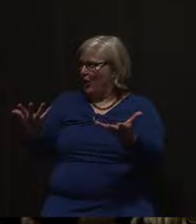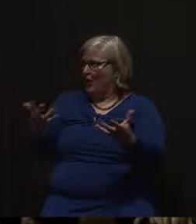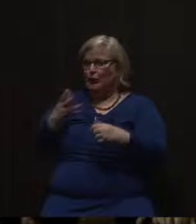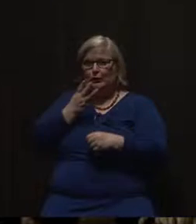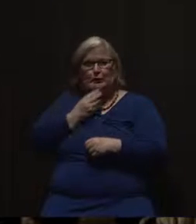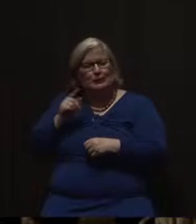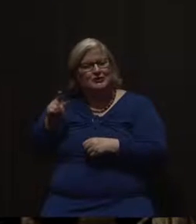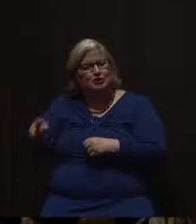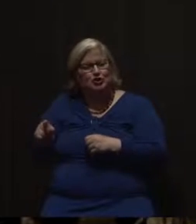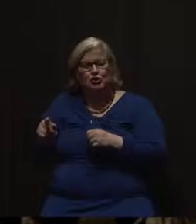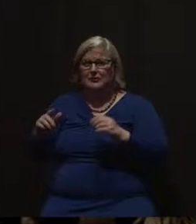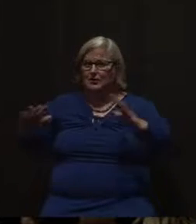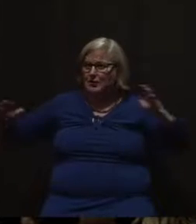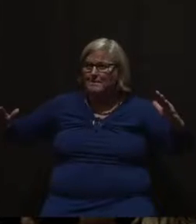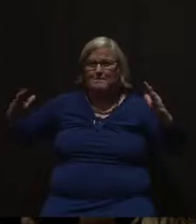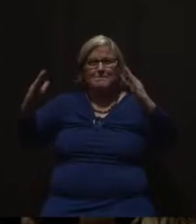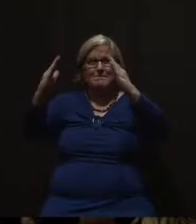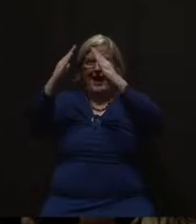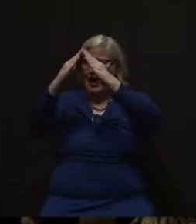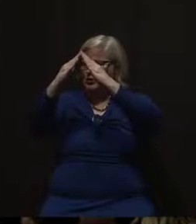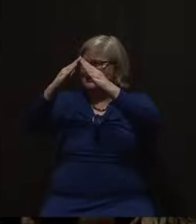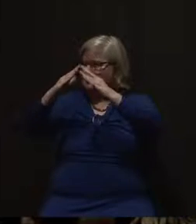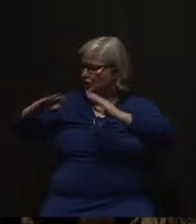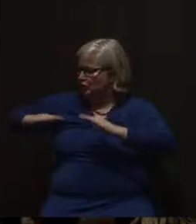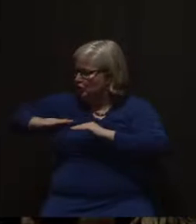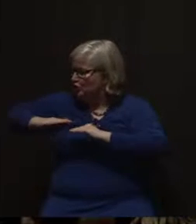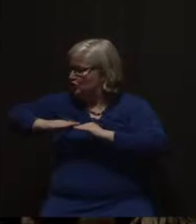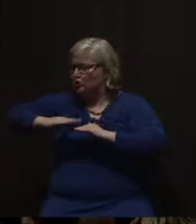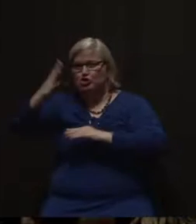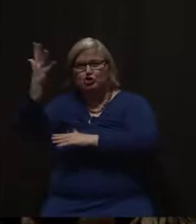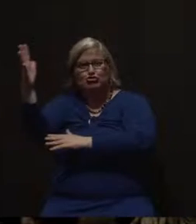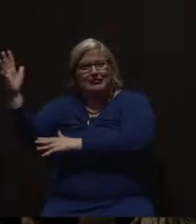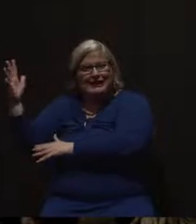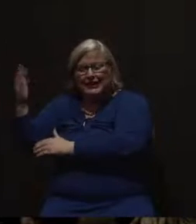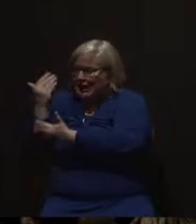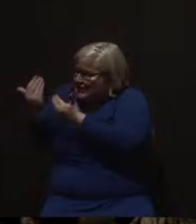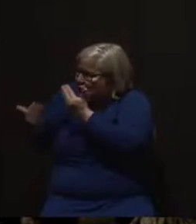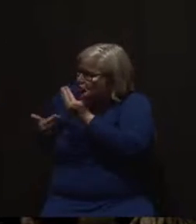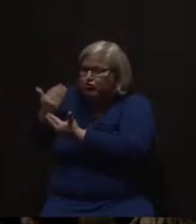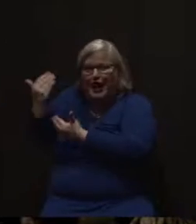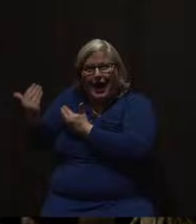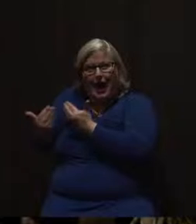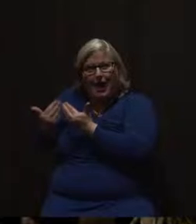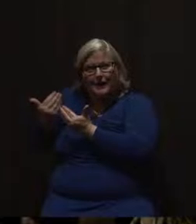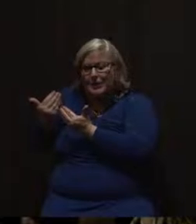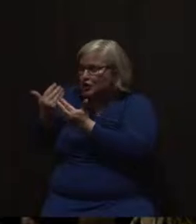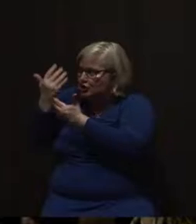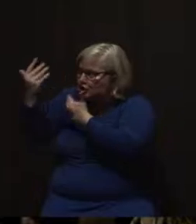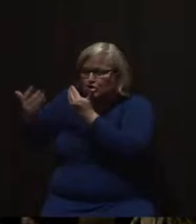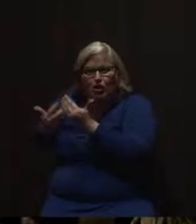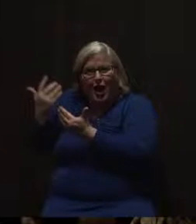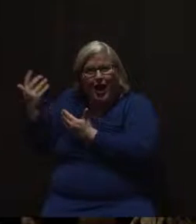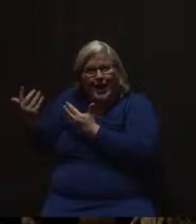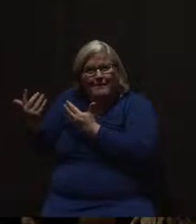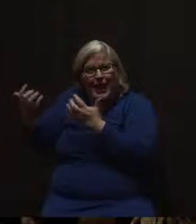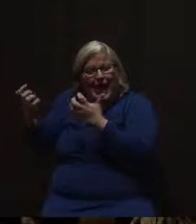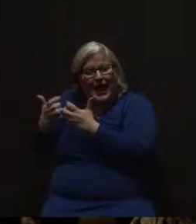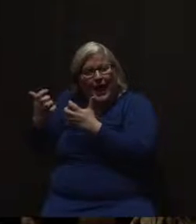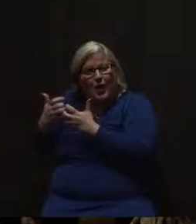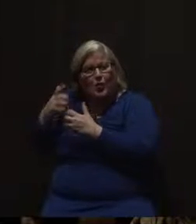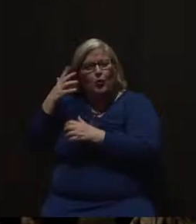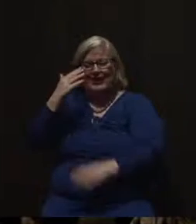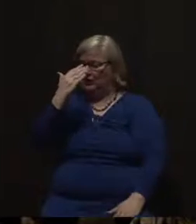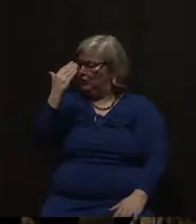be a mountain, to be red, to be a lake, to be a tree. And a tree is only a noun when that tree is dead, when you've cut it